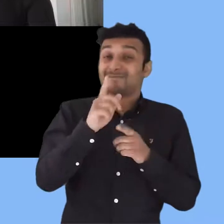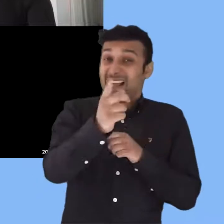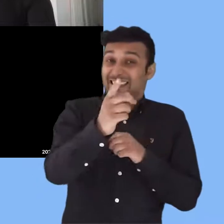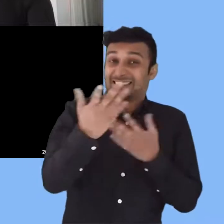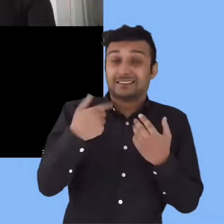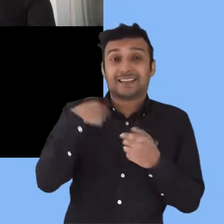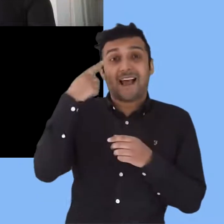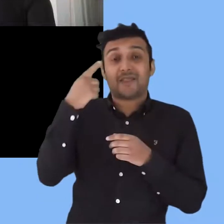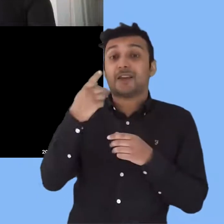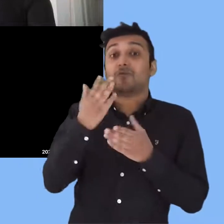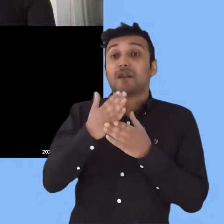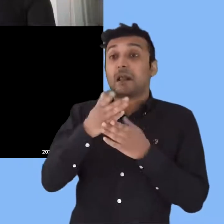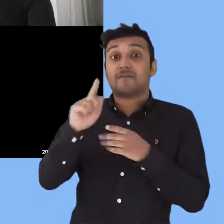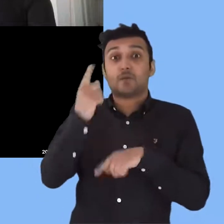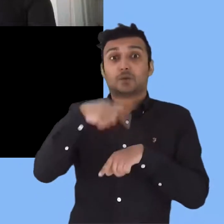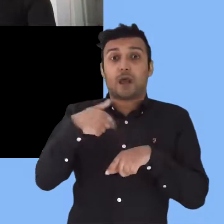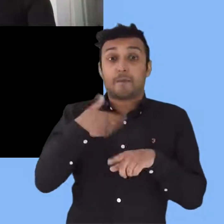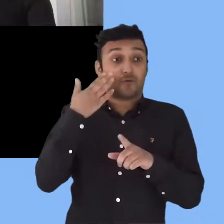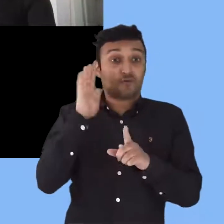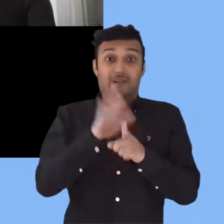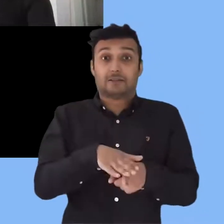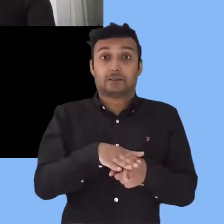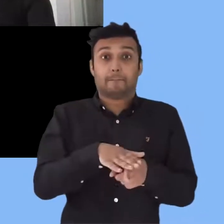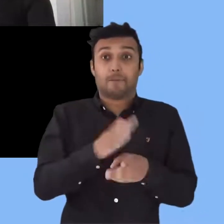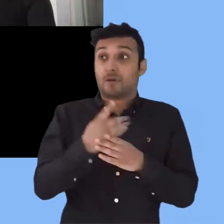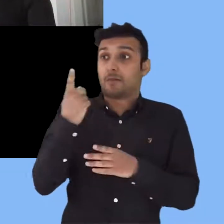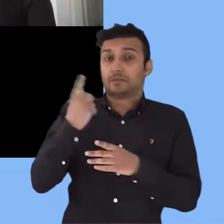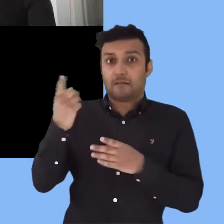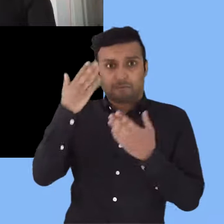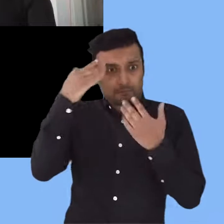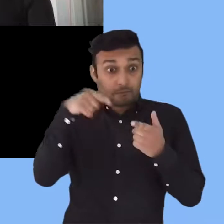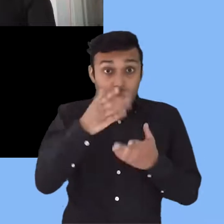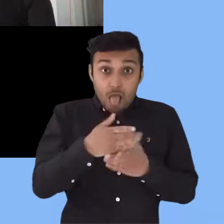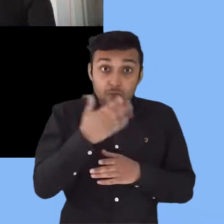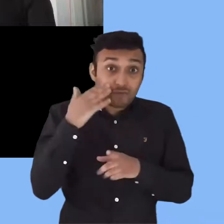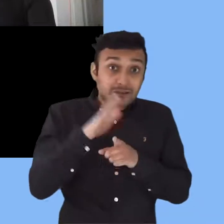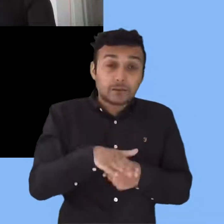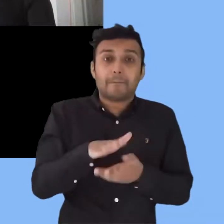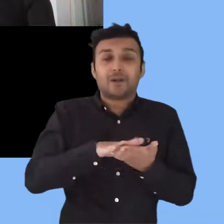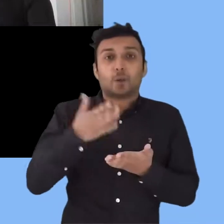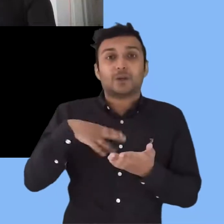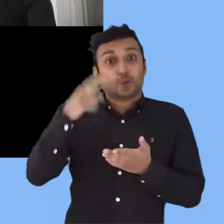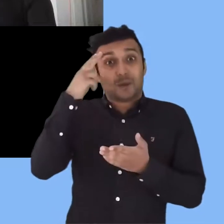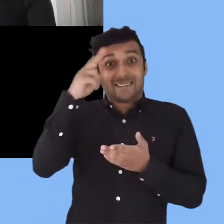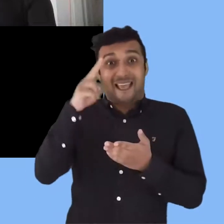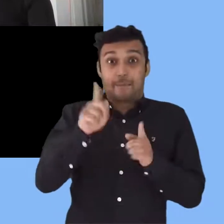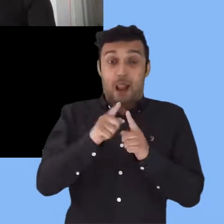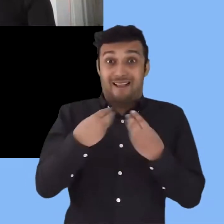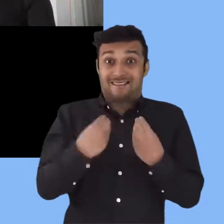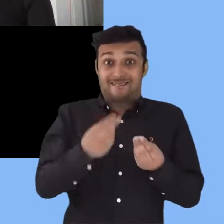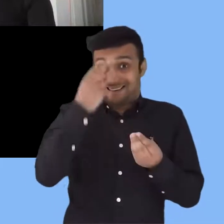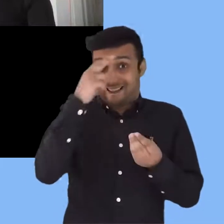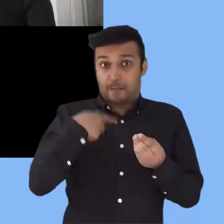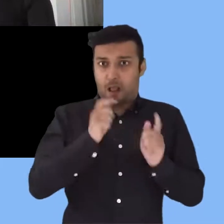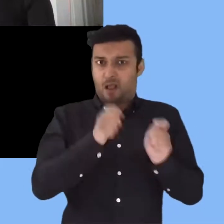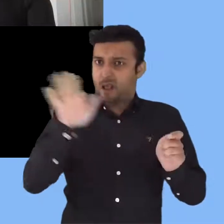often have the words to name it. So naming racism is a really good way of saying that's what it is and we need to be challenging and